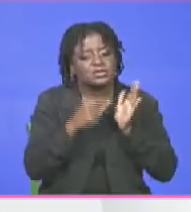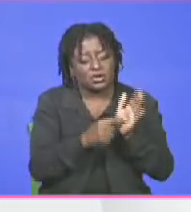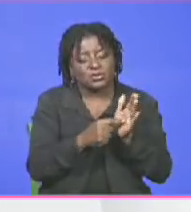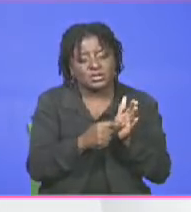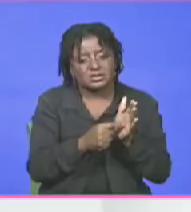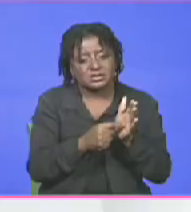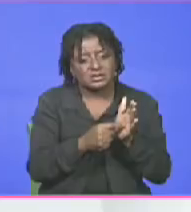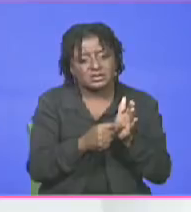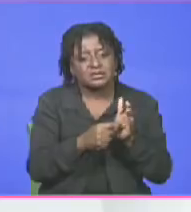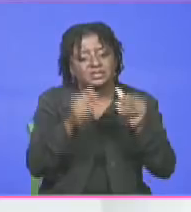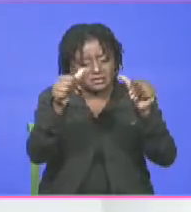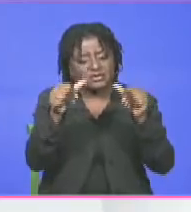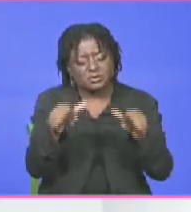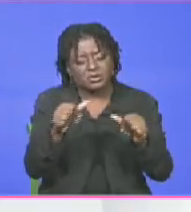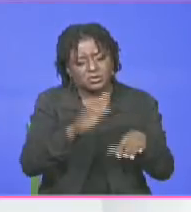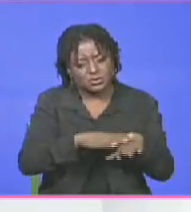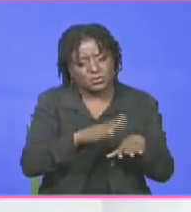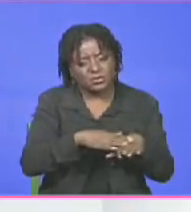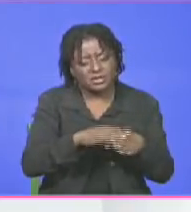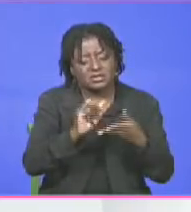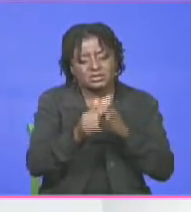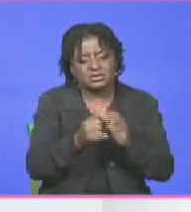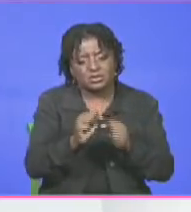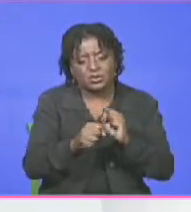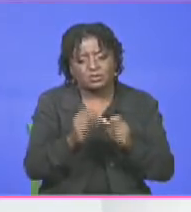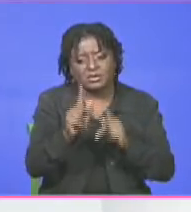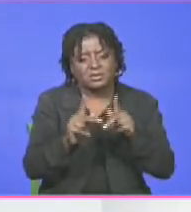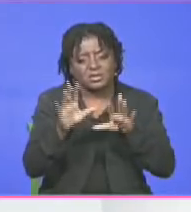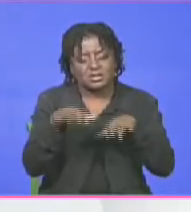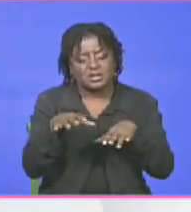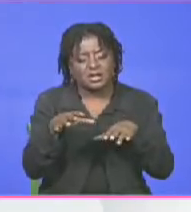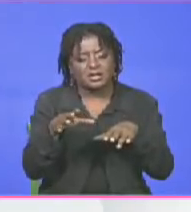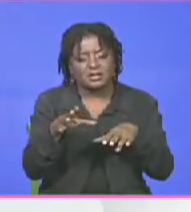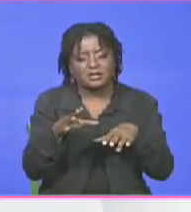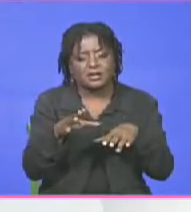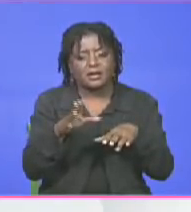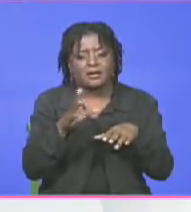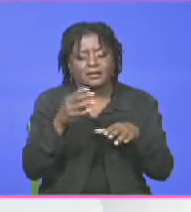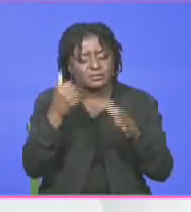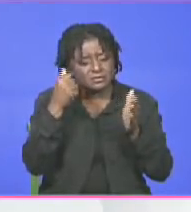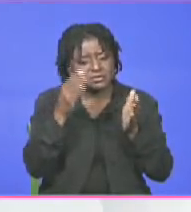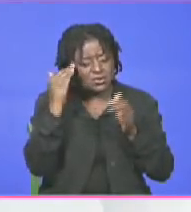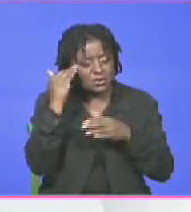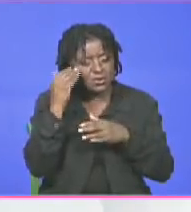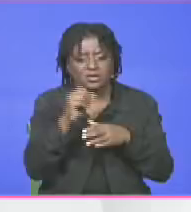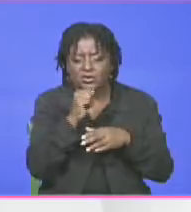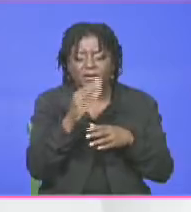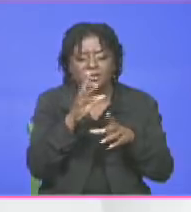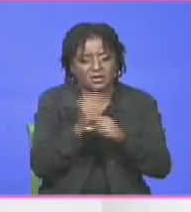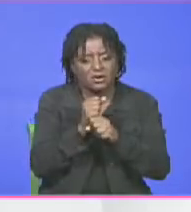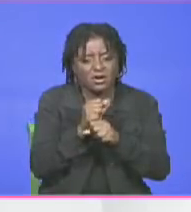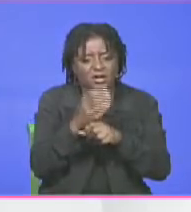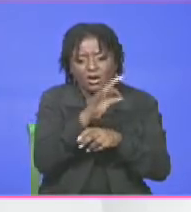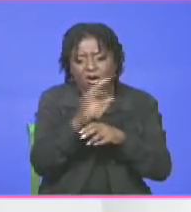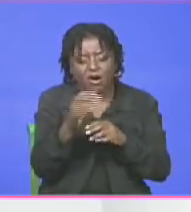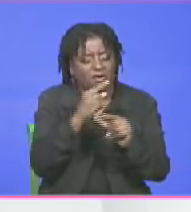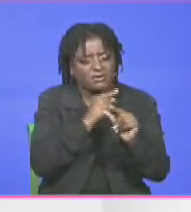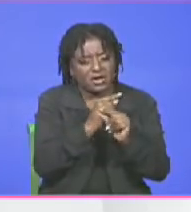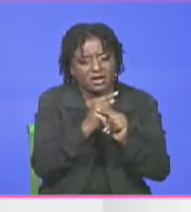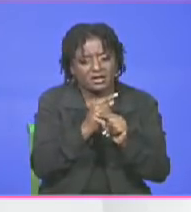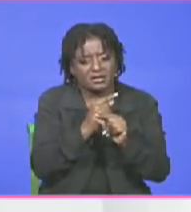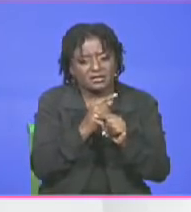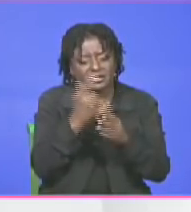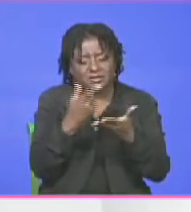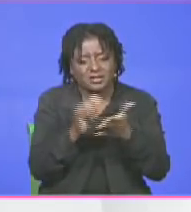so persons would know and they would not be caught off guard. And this is what happened to us on Friday. And after a meeting with them, they have decided